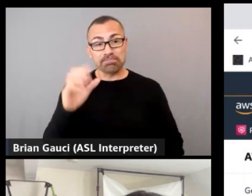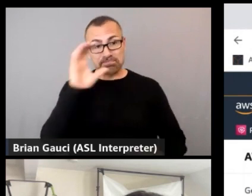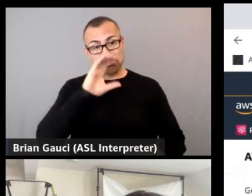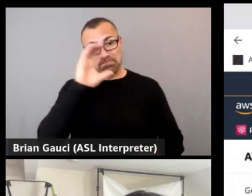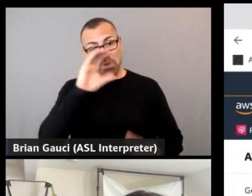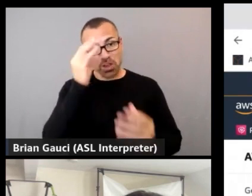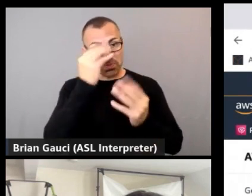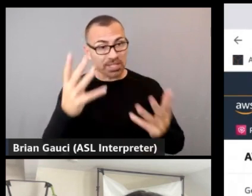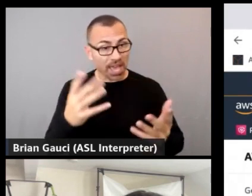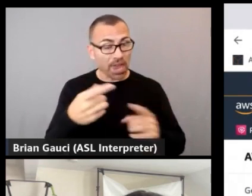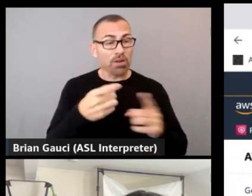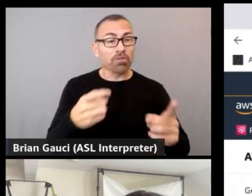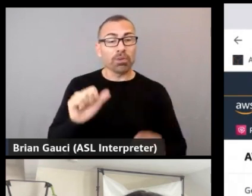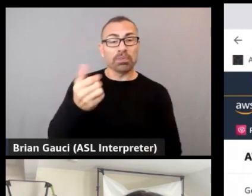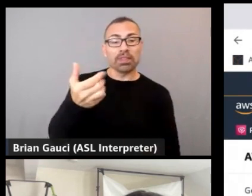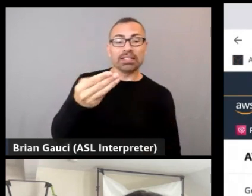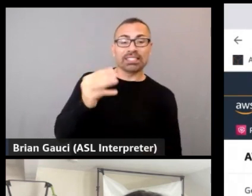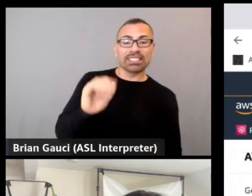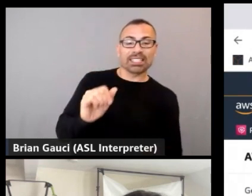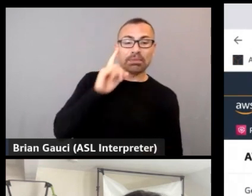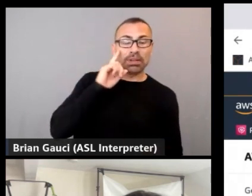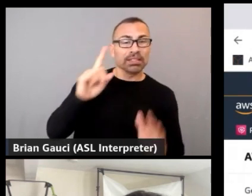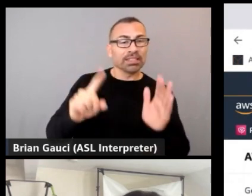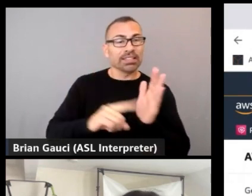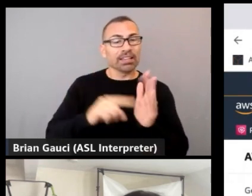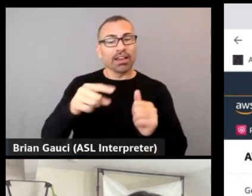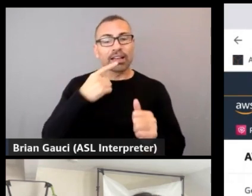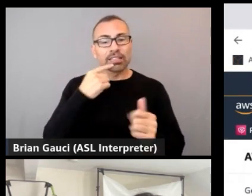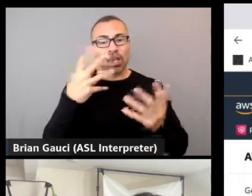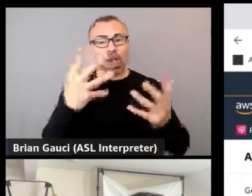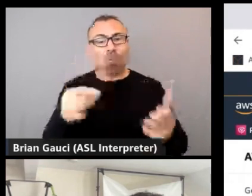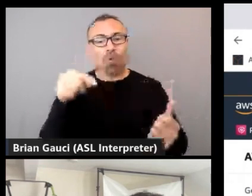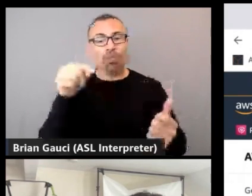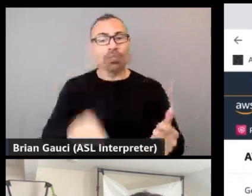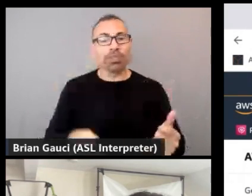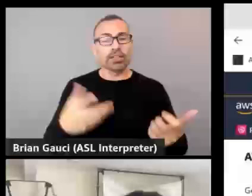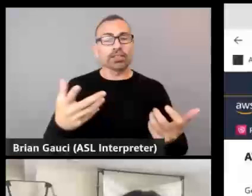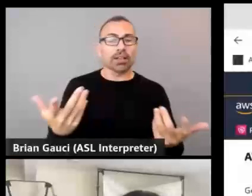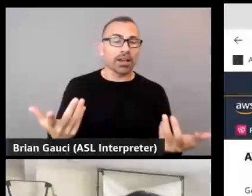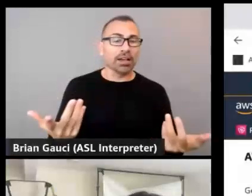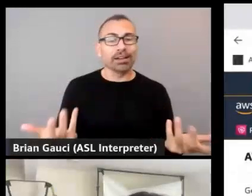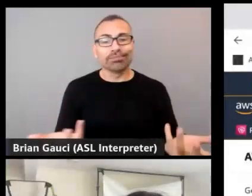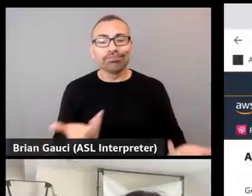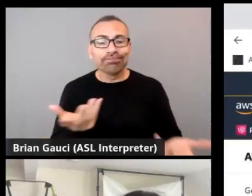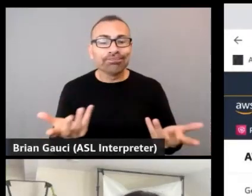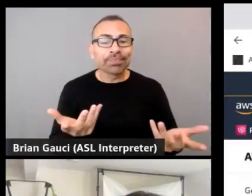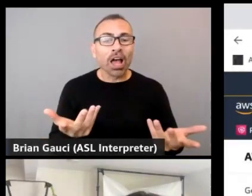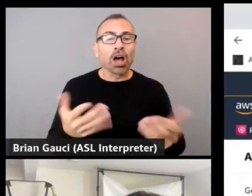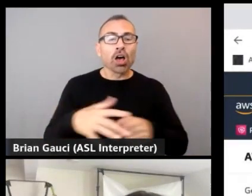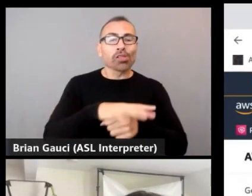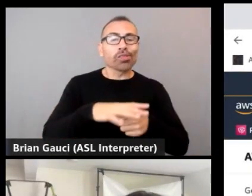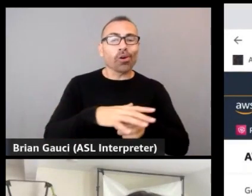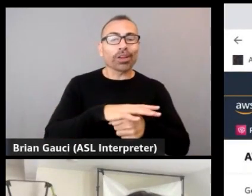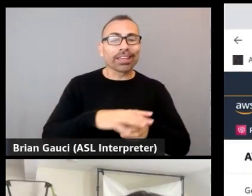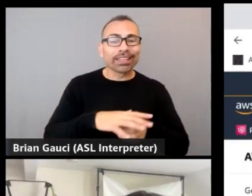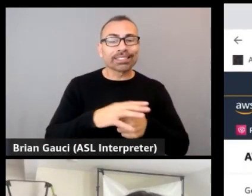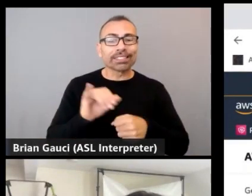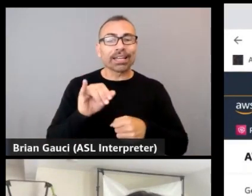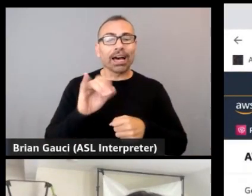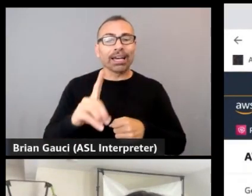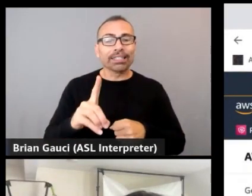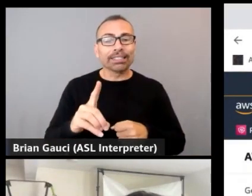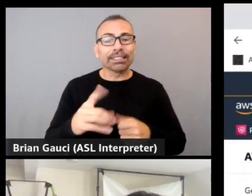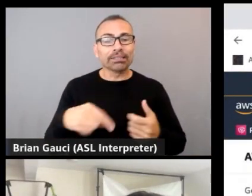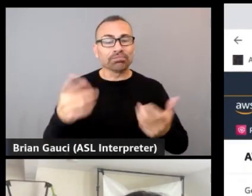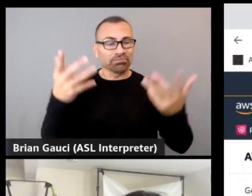here and I can say, okay, I want this, DOE location ID to be complete. So this is an example of how we sort of craft this. Once you